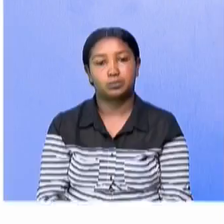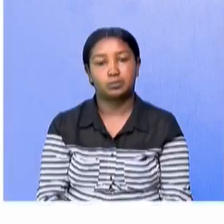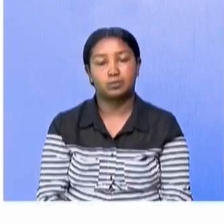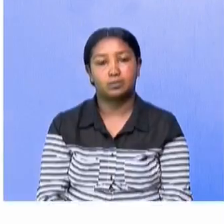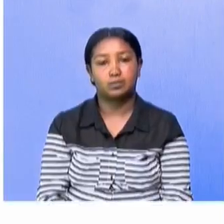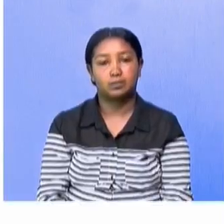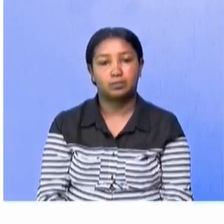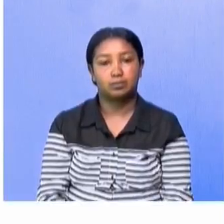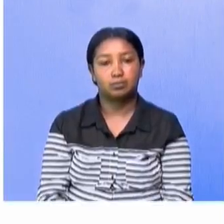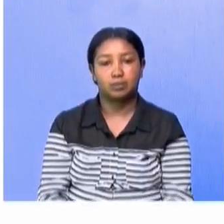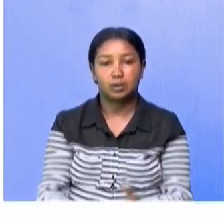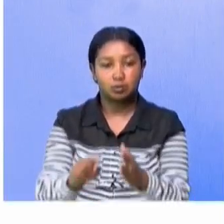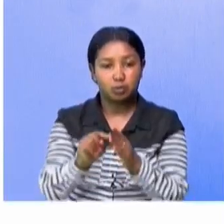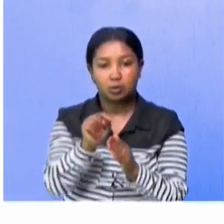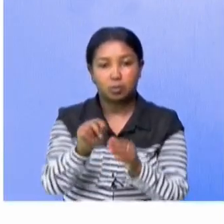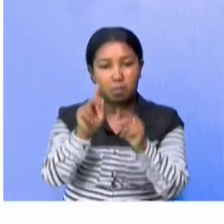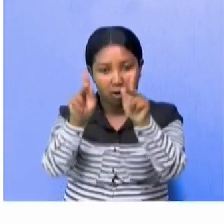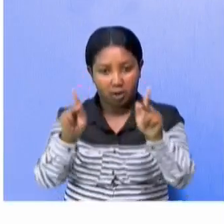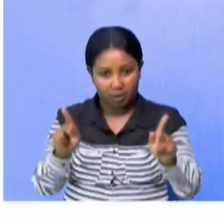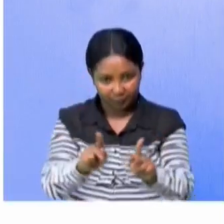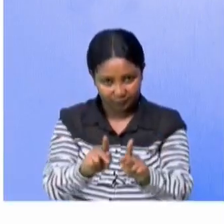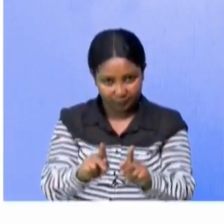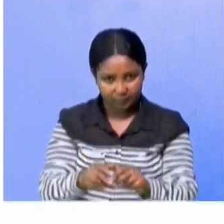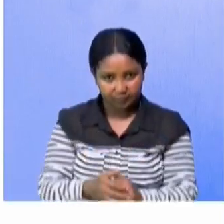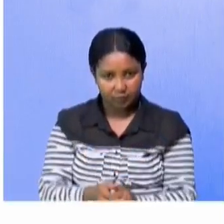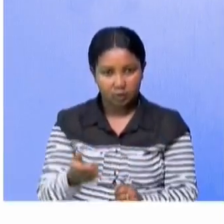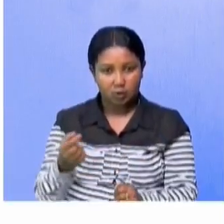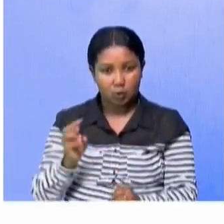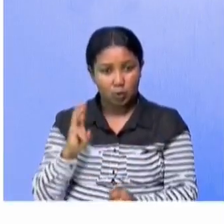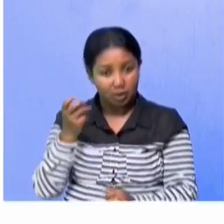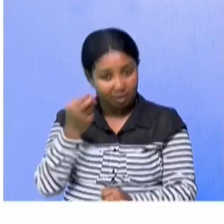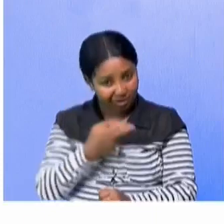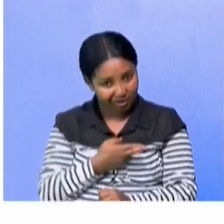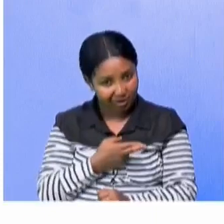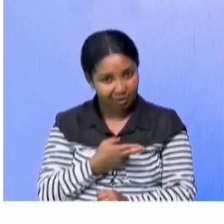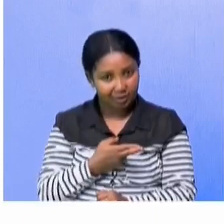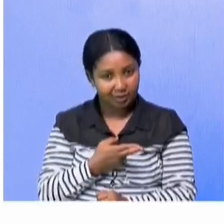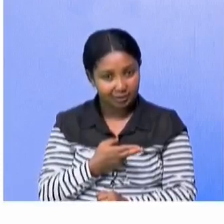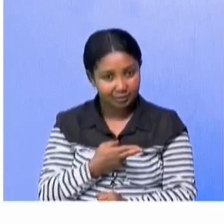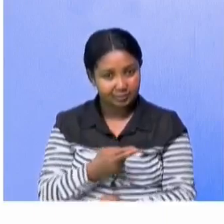You start your paragraph. We are